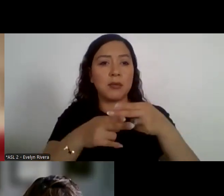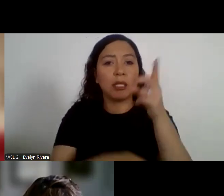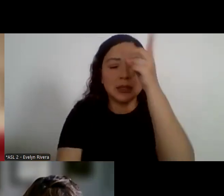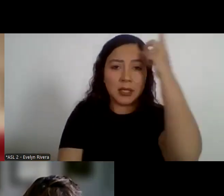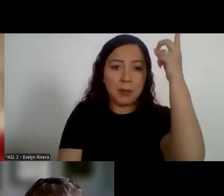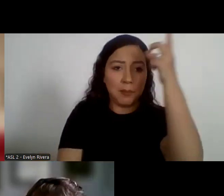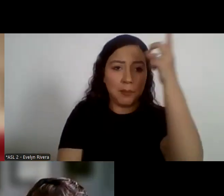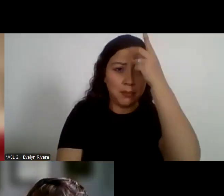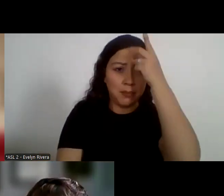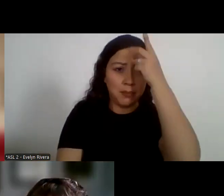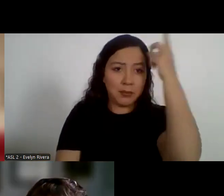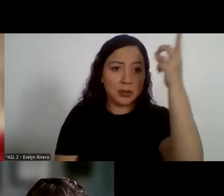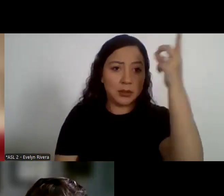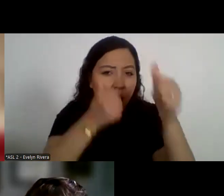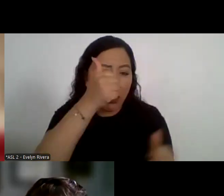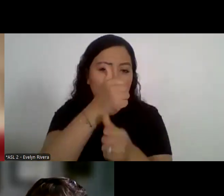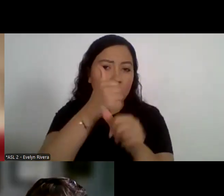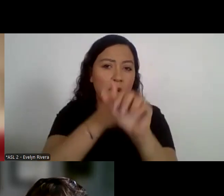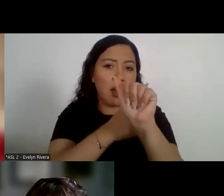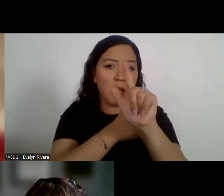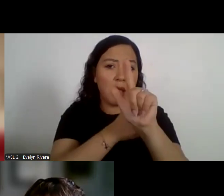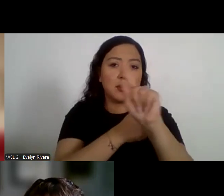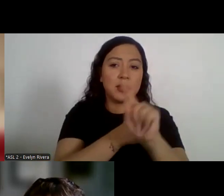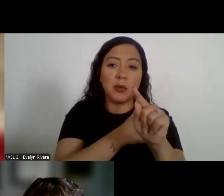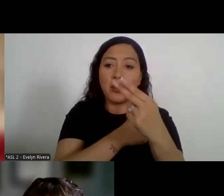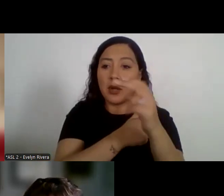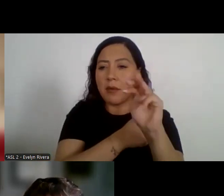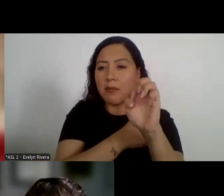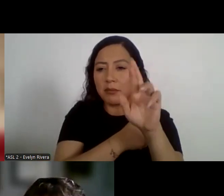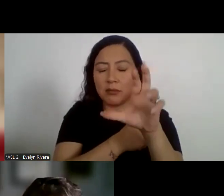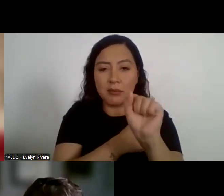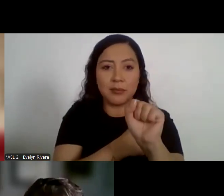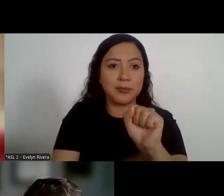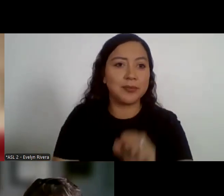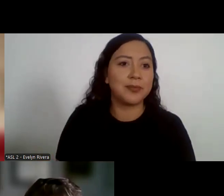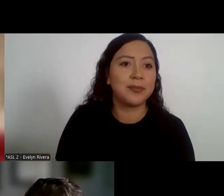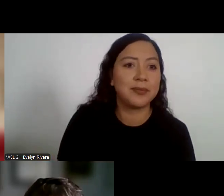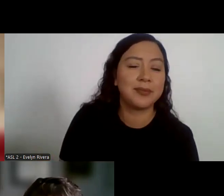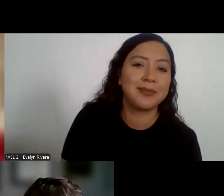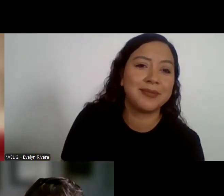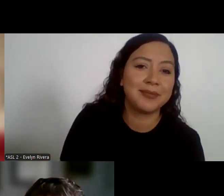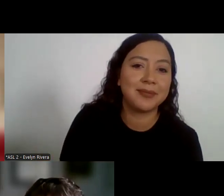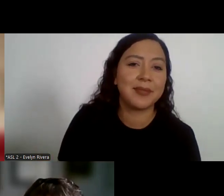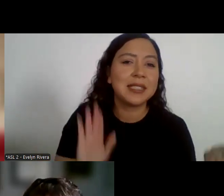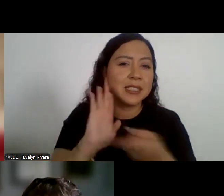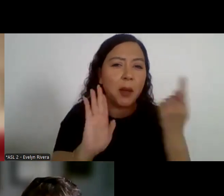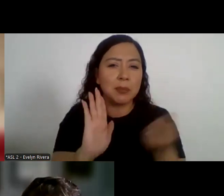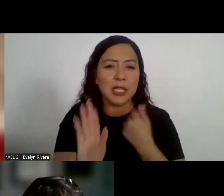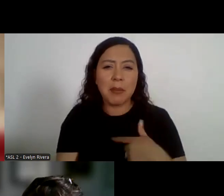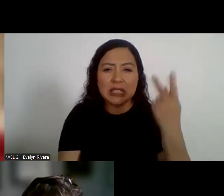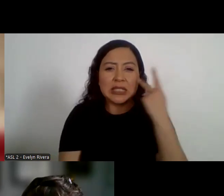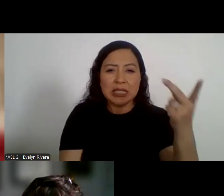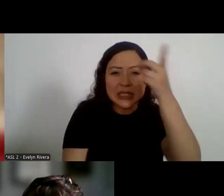as under Alzheimer's, or are you separating it? Or because I hear so many times, sometimes it's included under